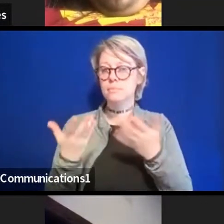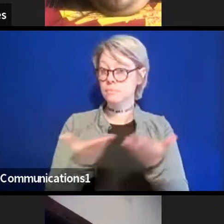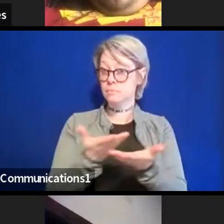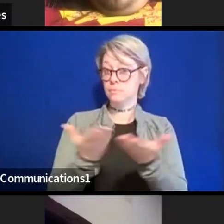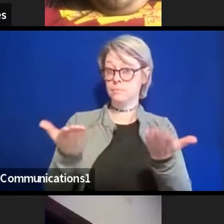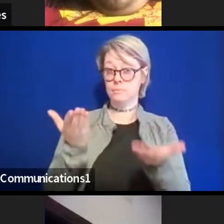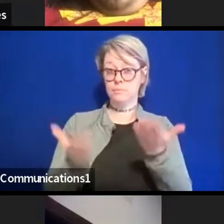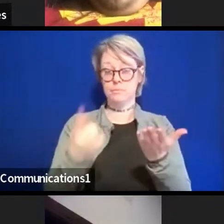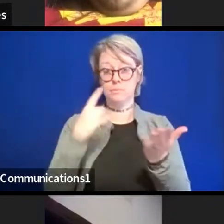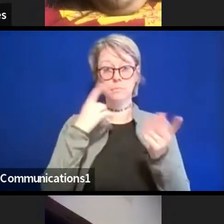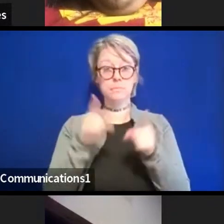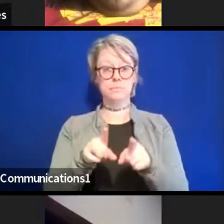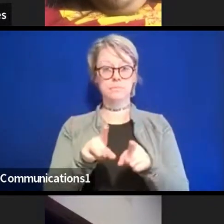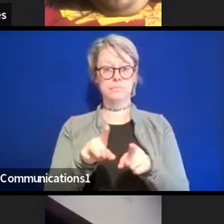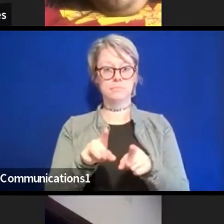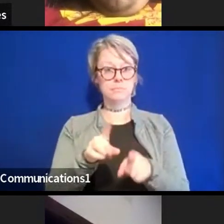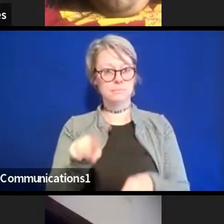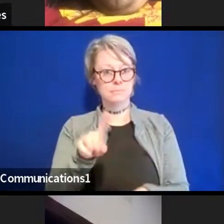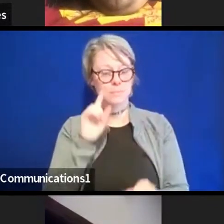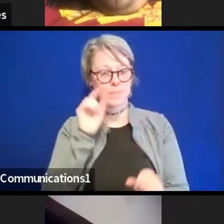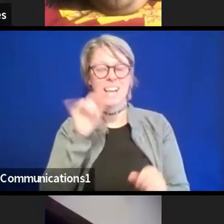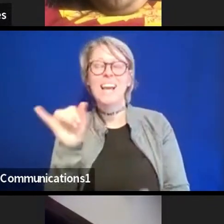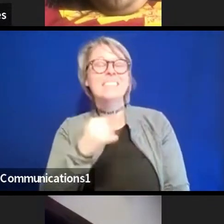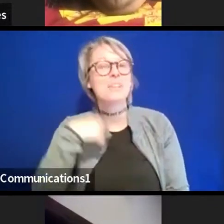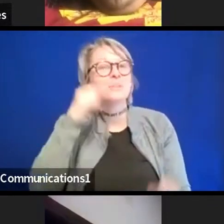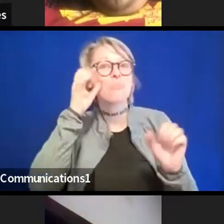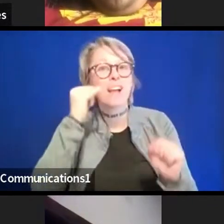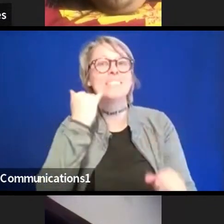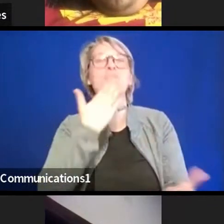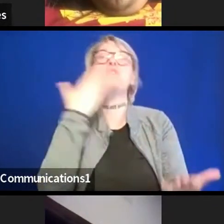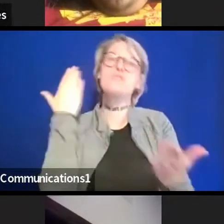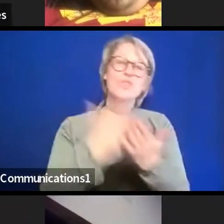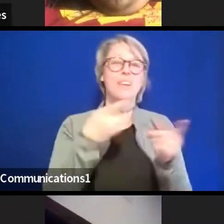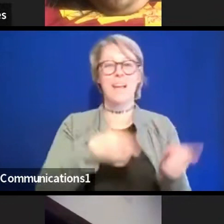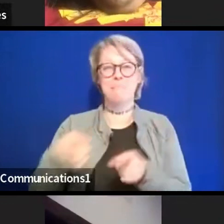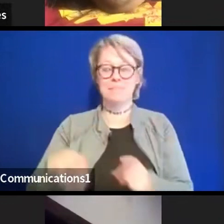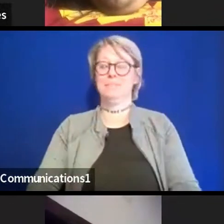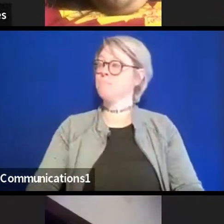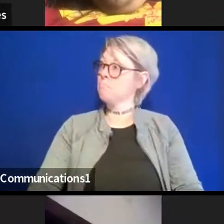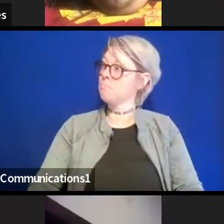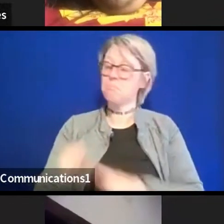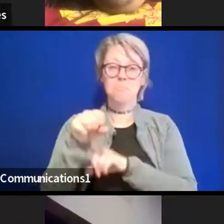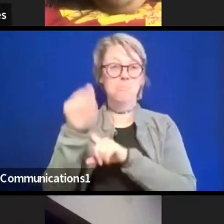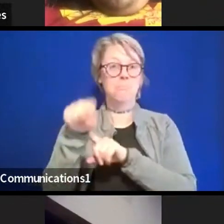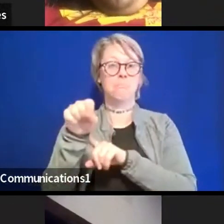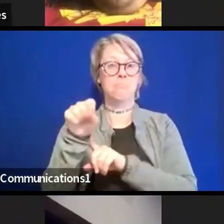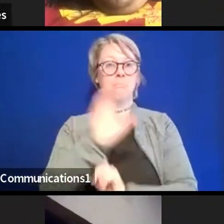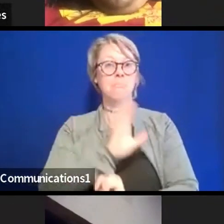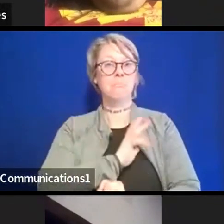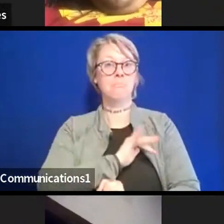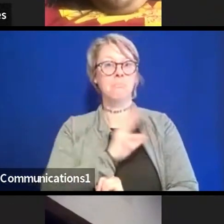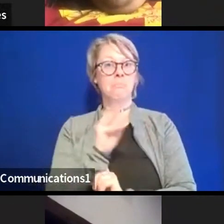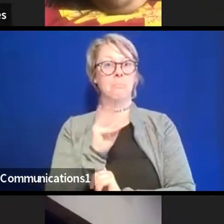this, but it's almost like you're surprised when you're treated well. Like Yes. you go in and, oh,